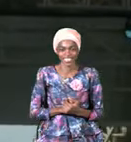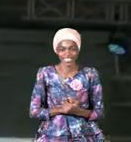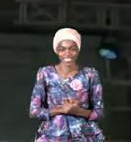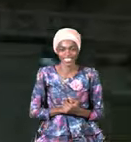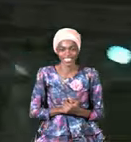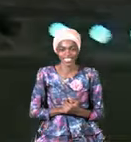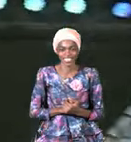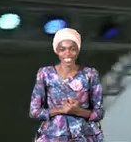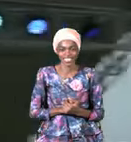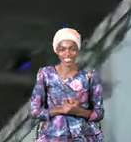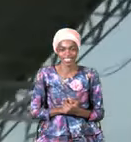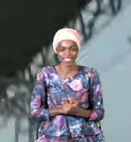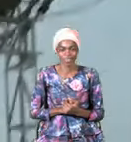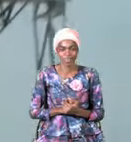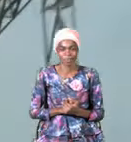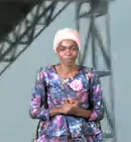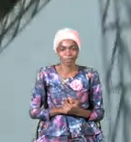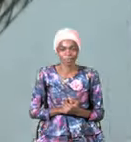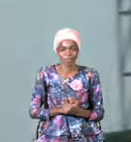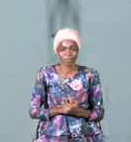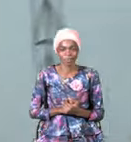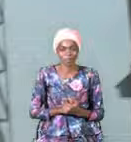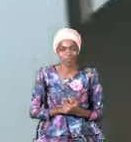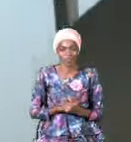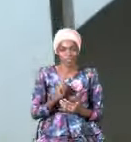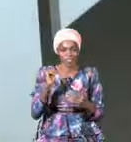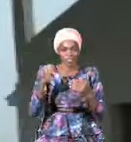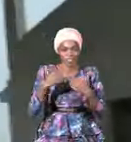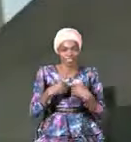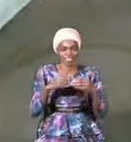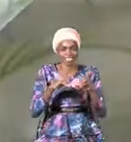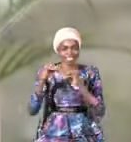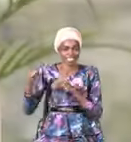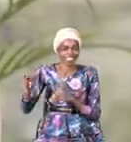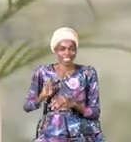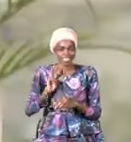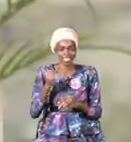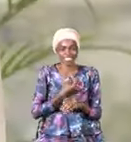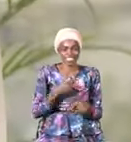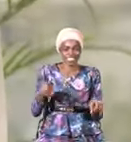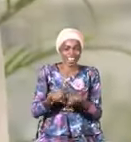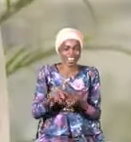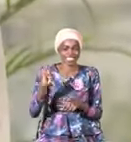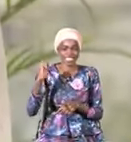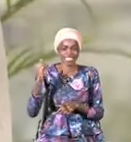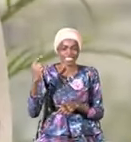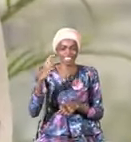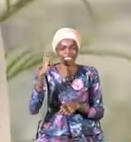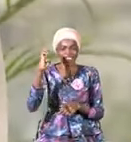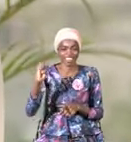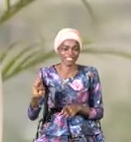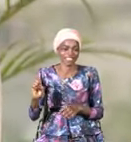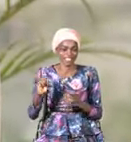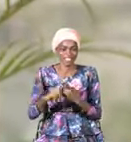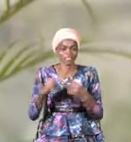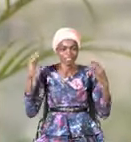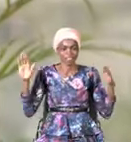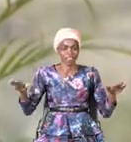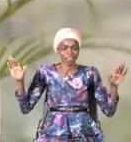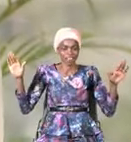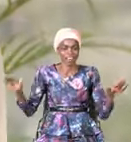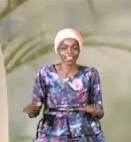You have set us as eagles to fly. Daddy,